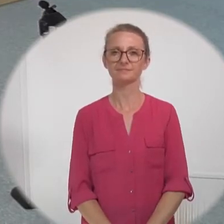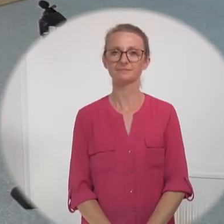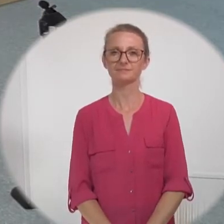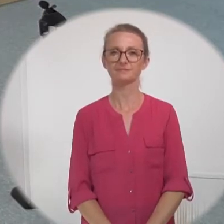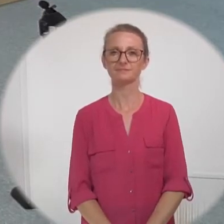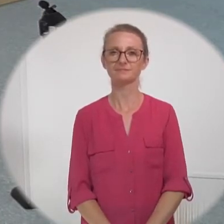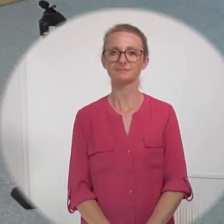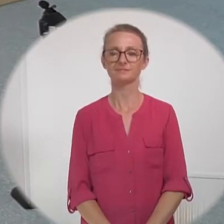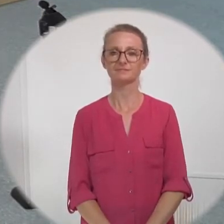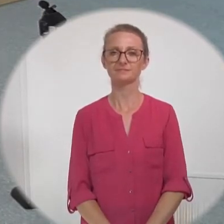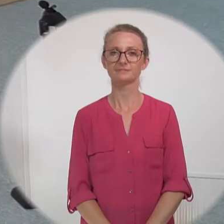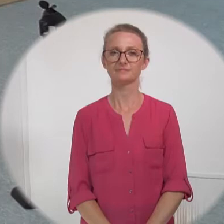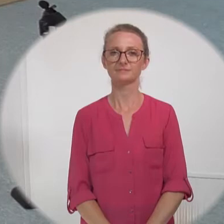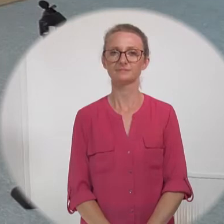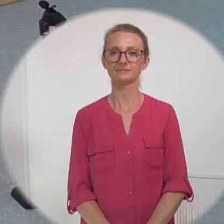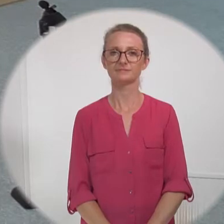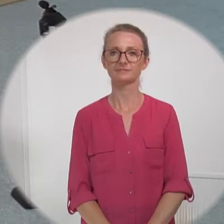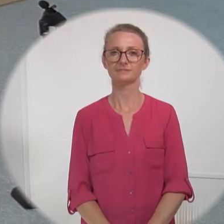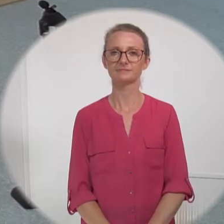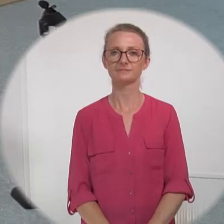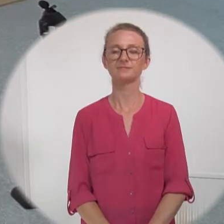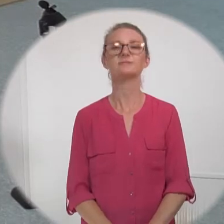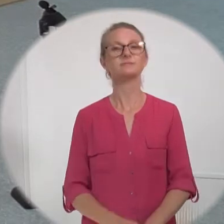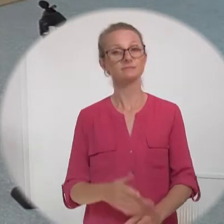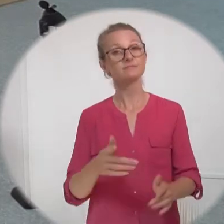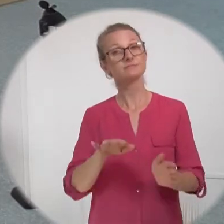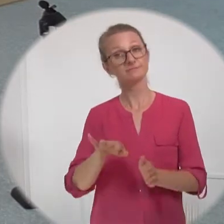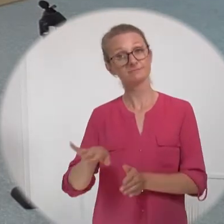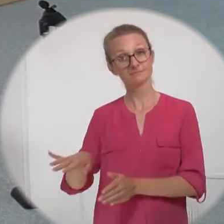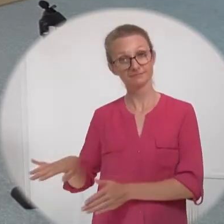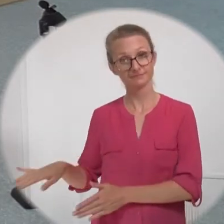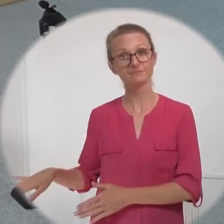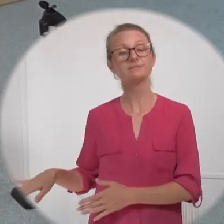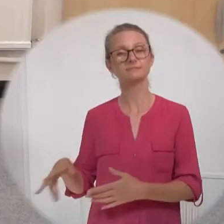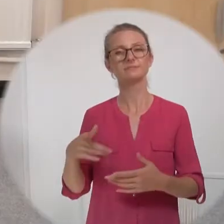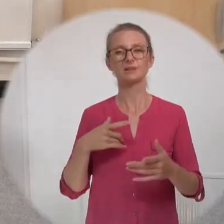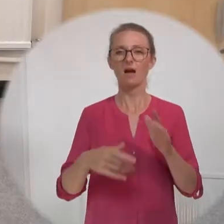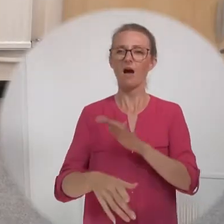So we'll go on to the next loosening exercise. Just let the arms drop.